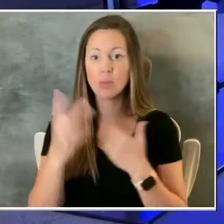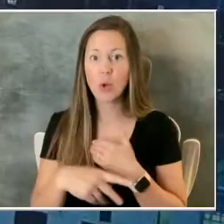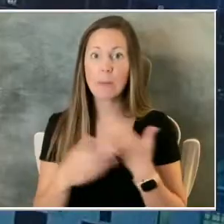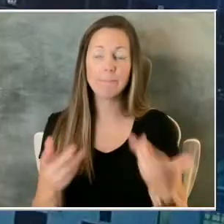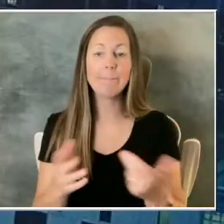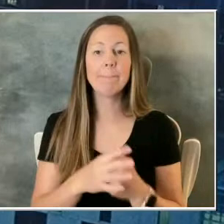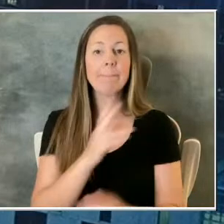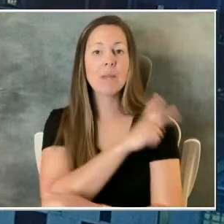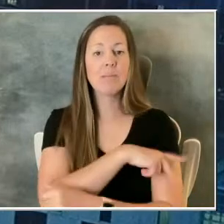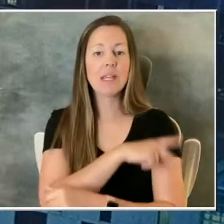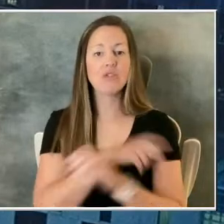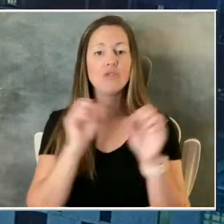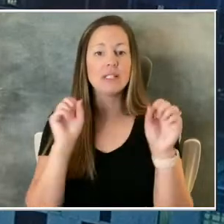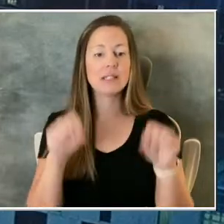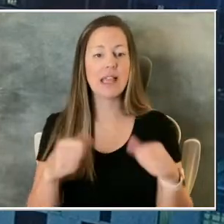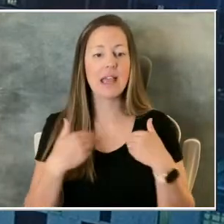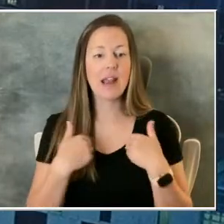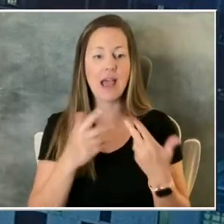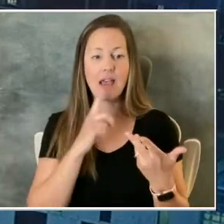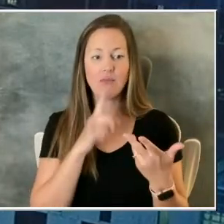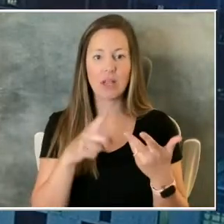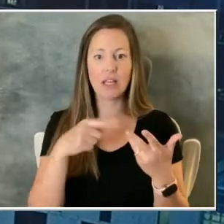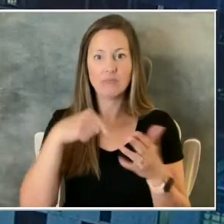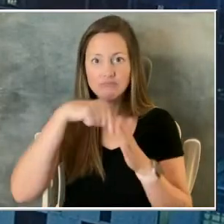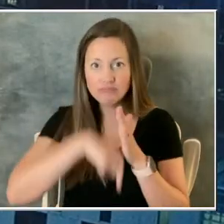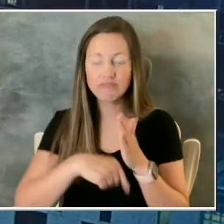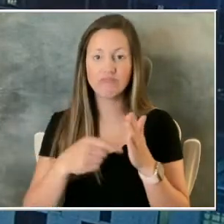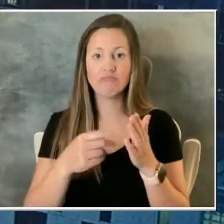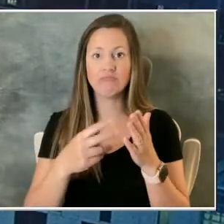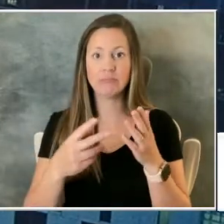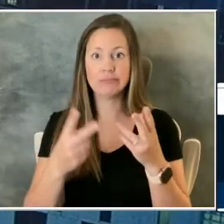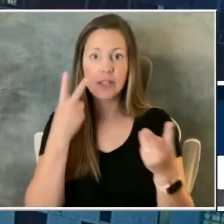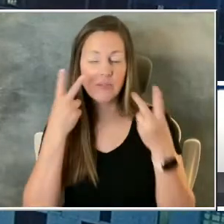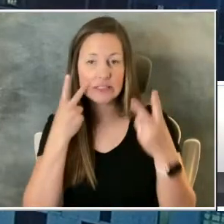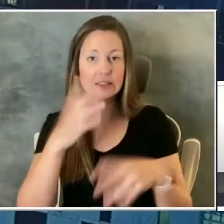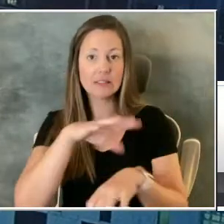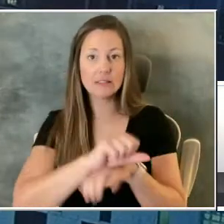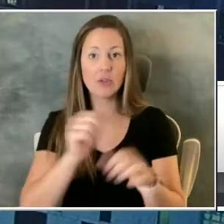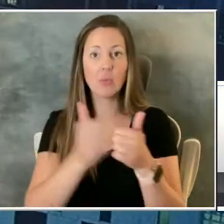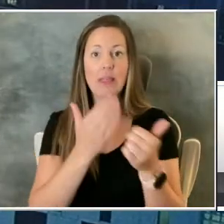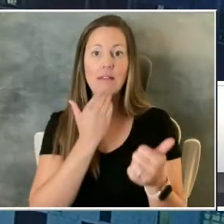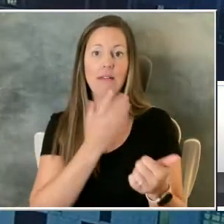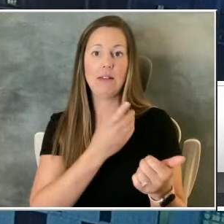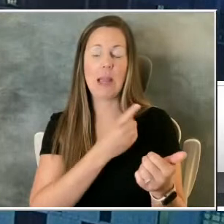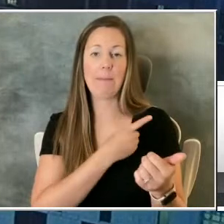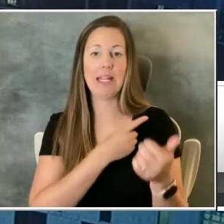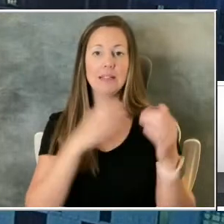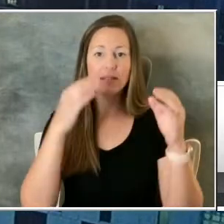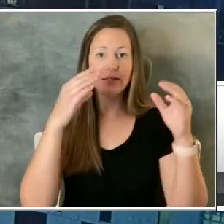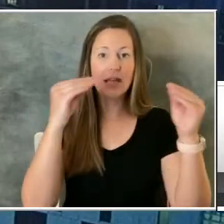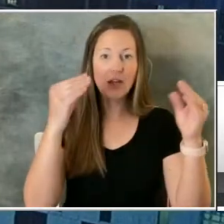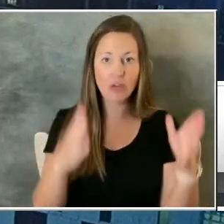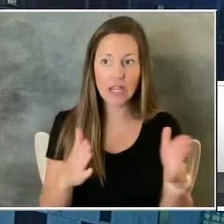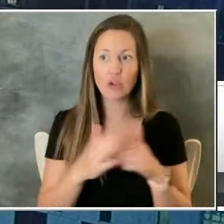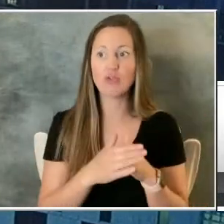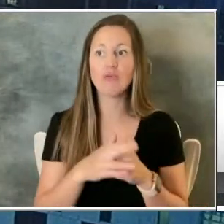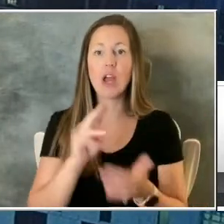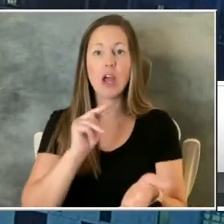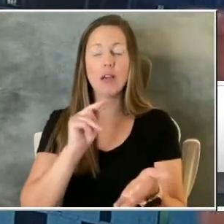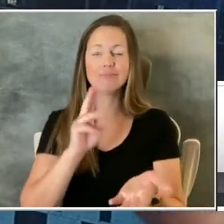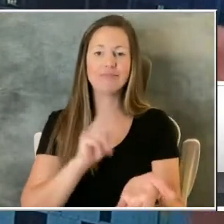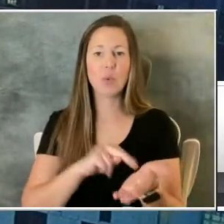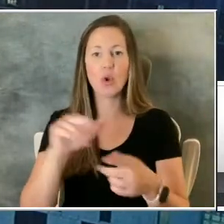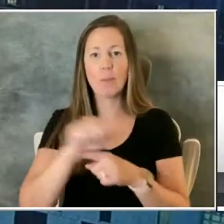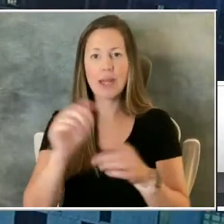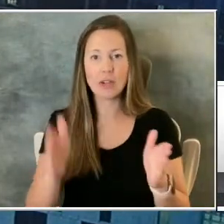can have intensive visits with a diabetes educator, a nurse practitioner, as well as really targeted group classes.